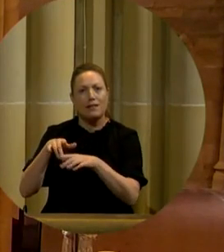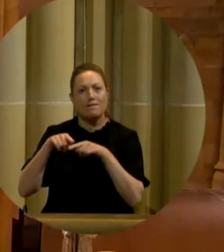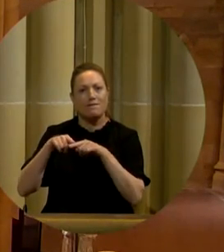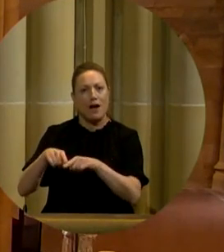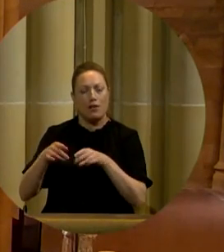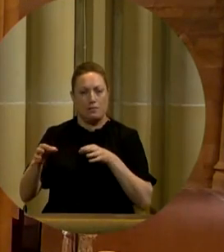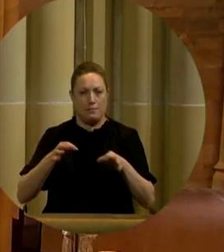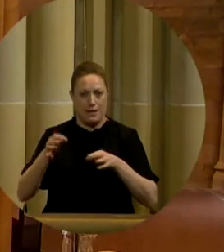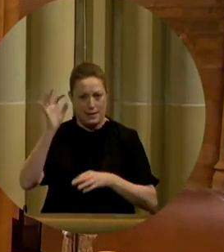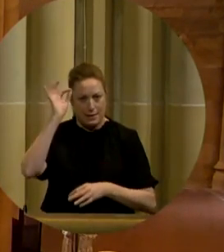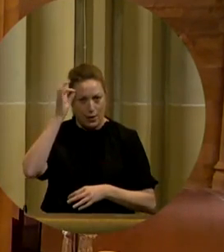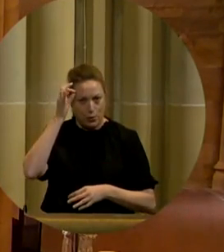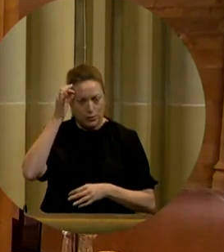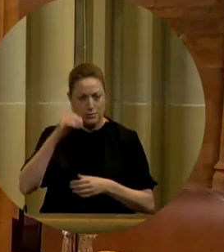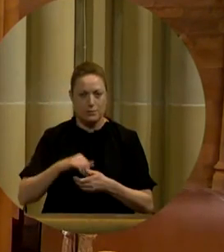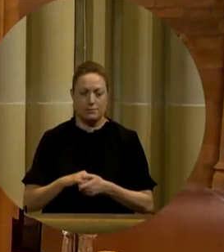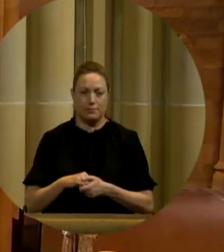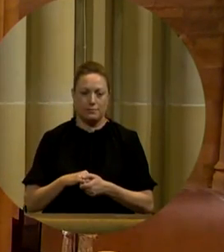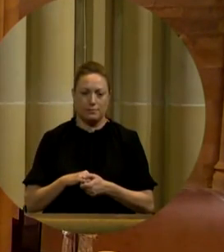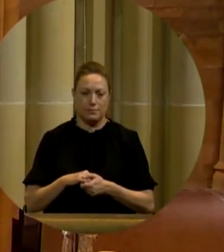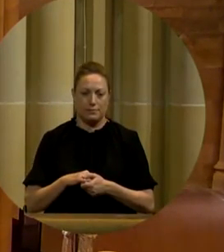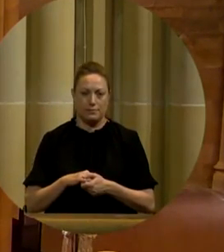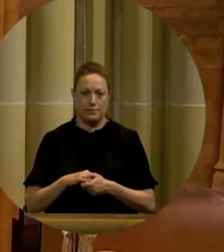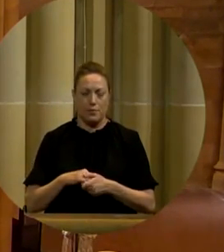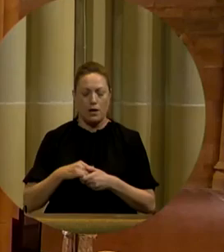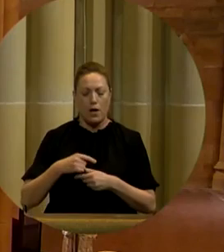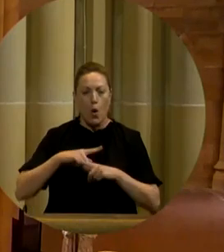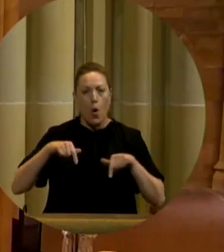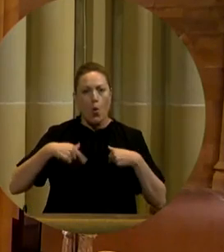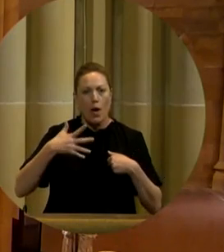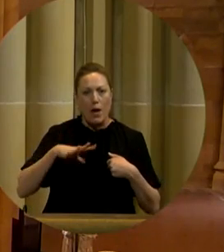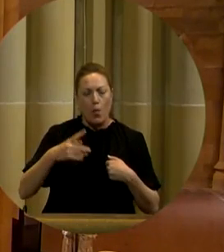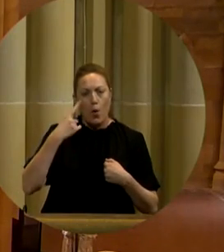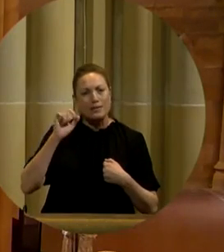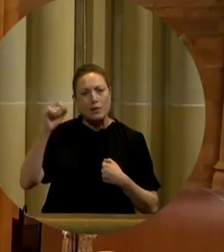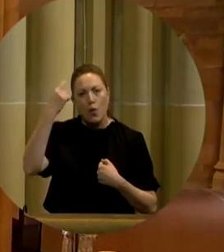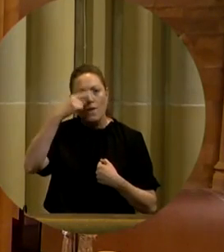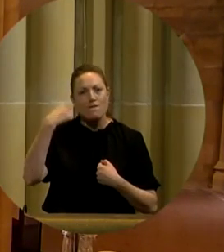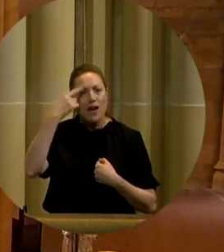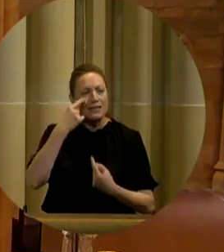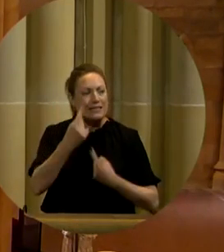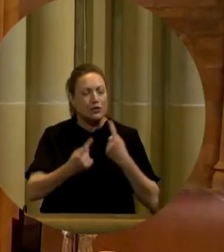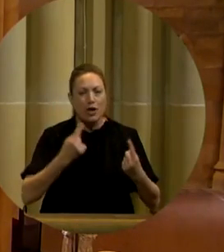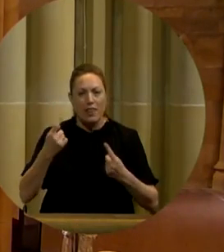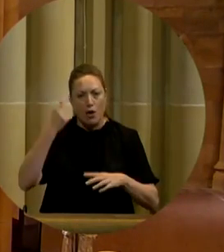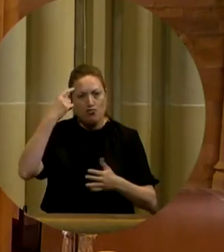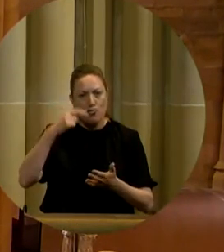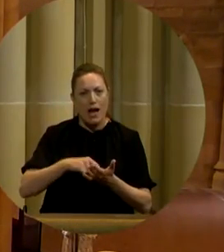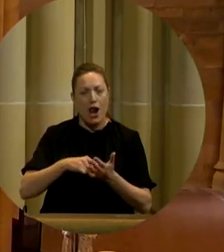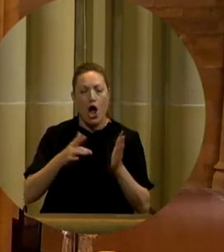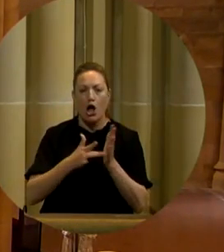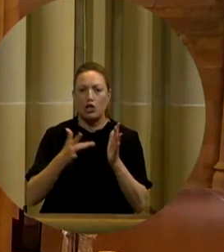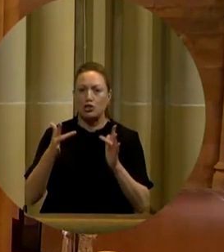Council. Give us the grace to see your face in one another and to recognize Jesus,